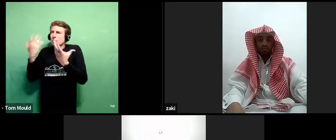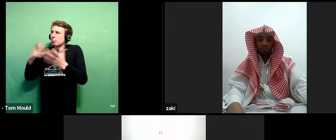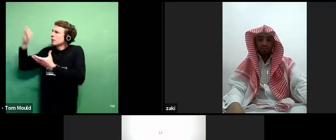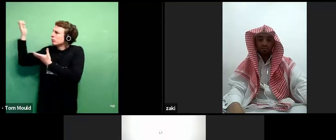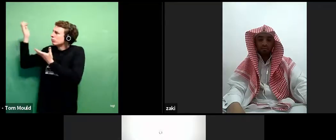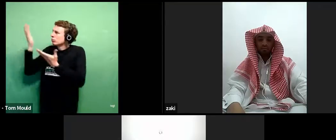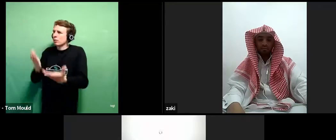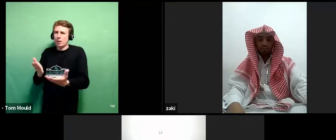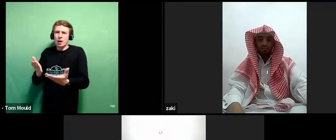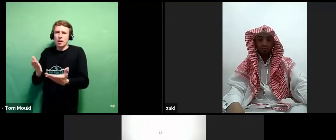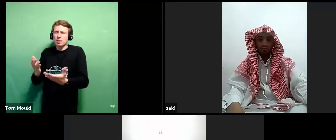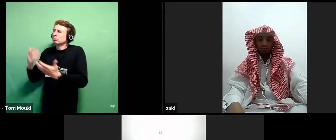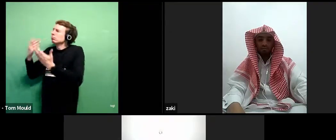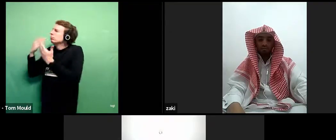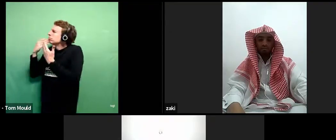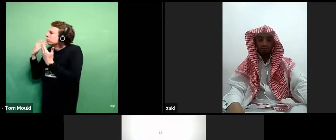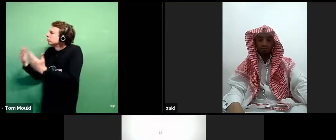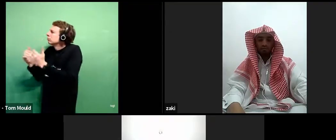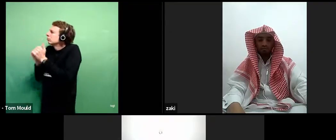Allah,